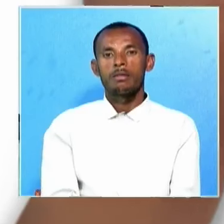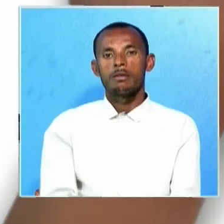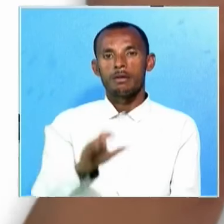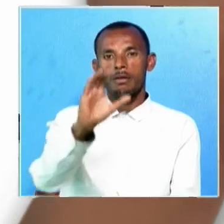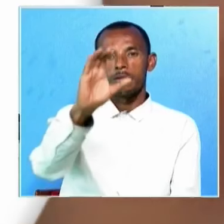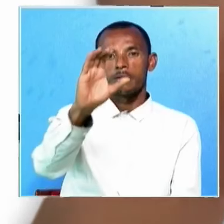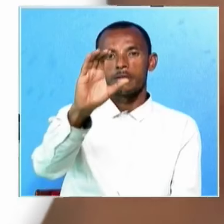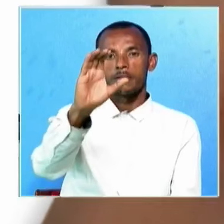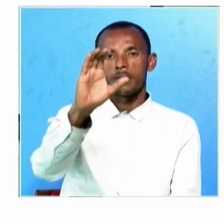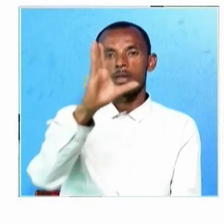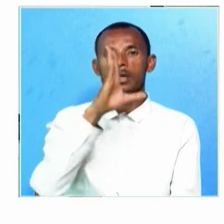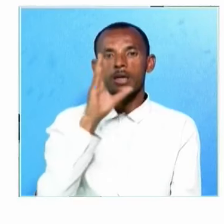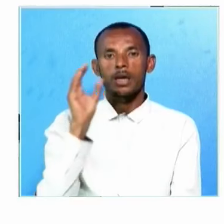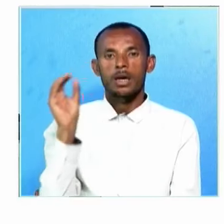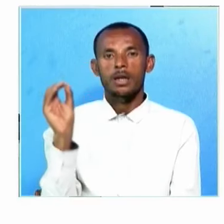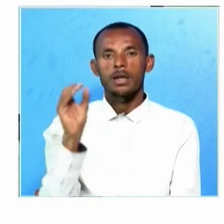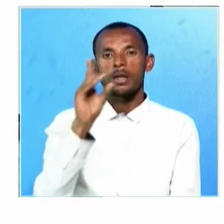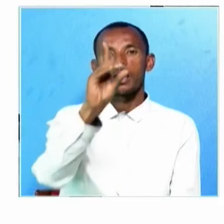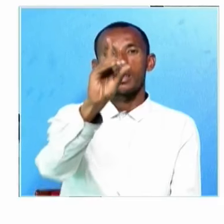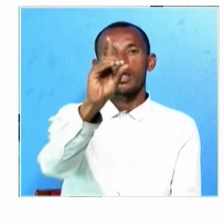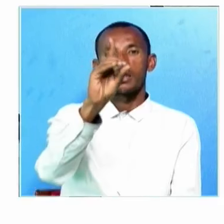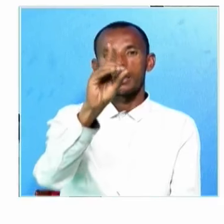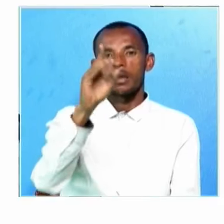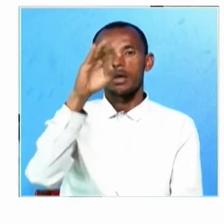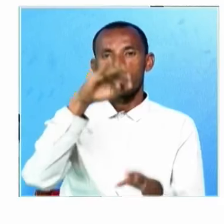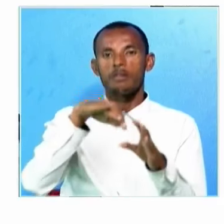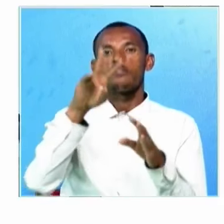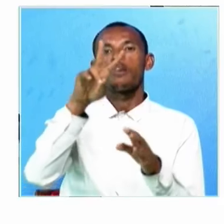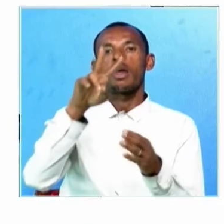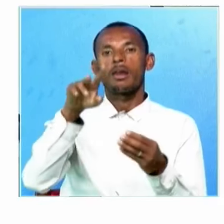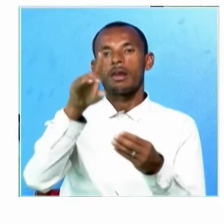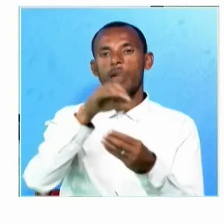C and D in Venn diagram.